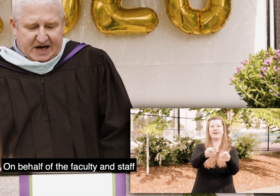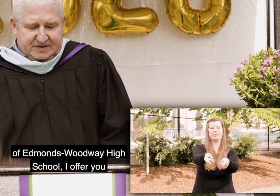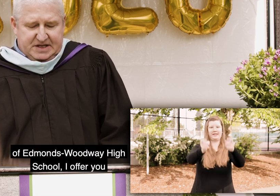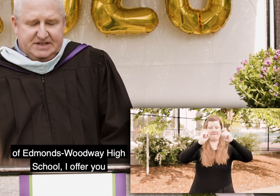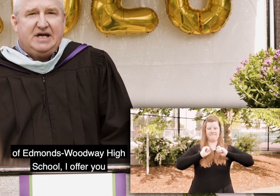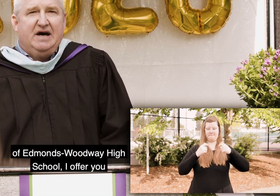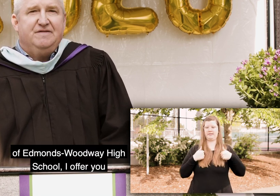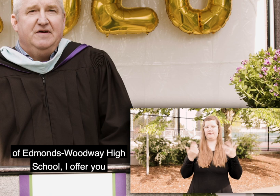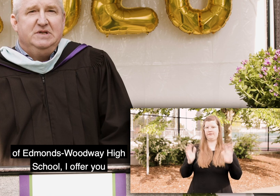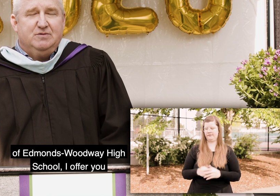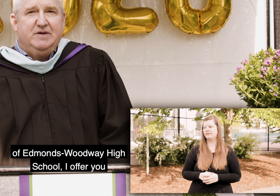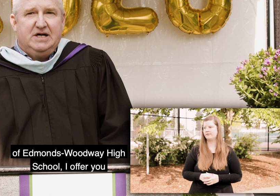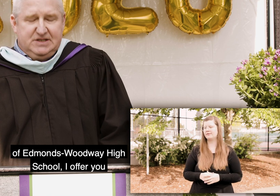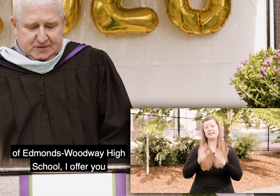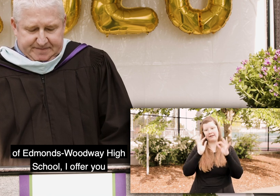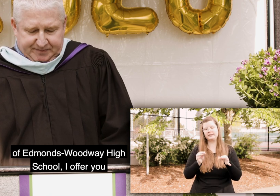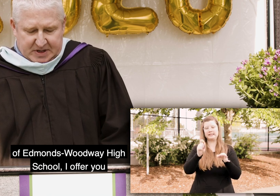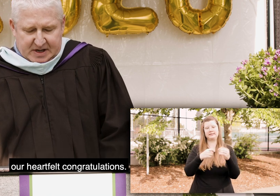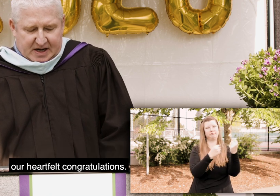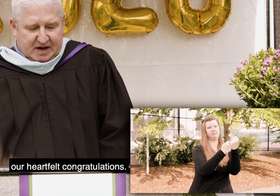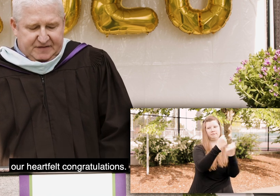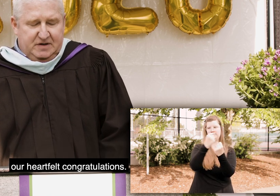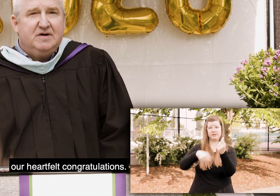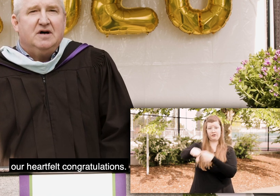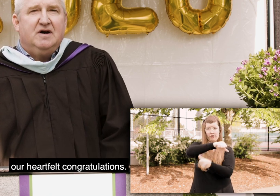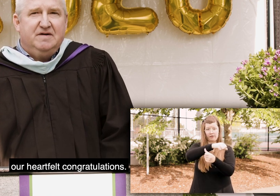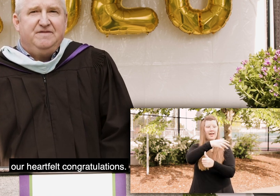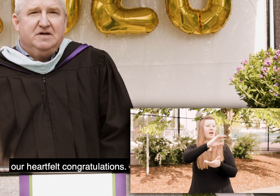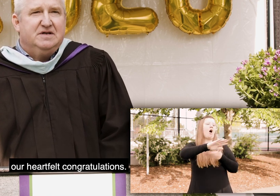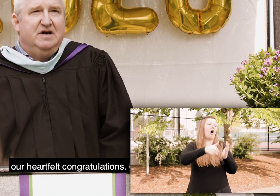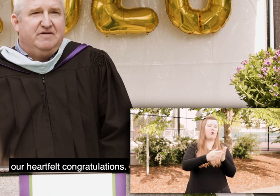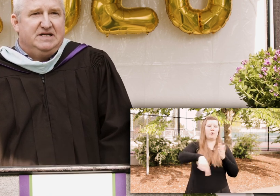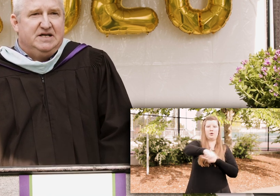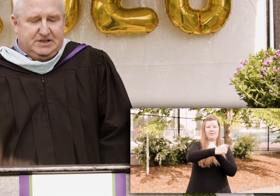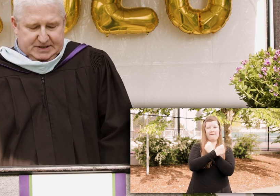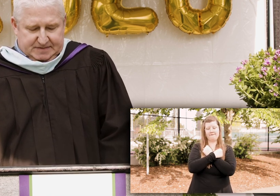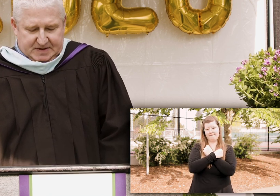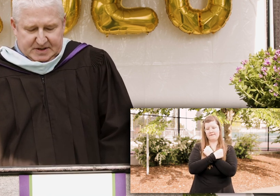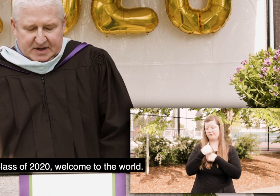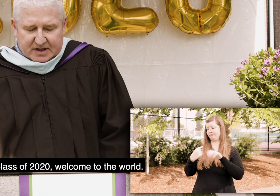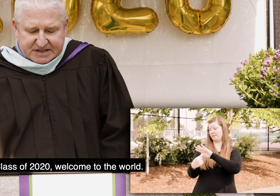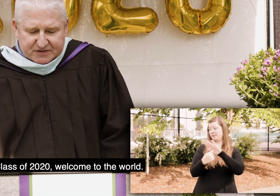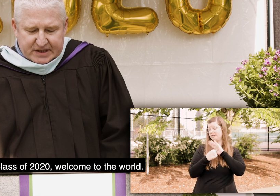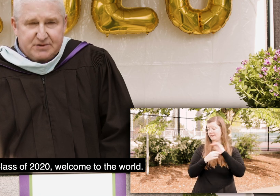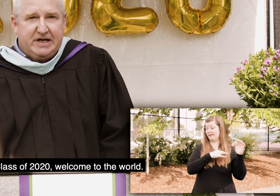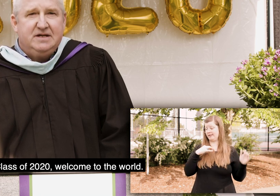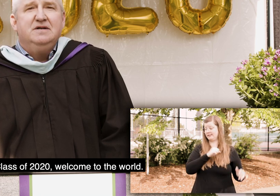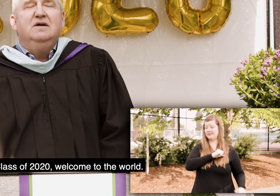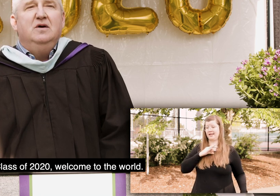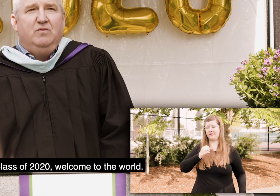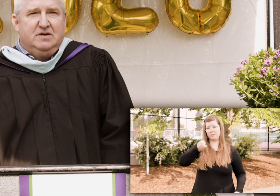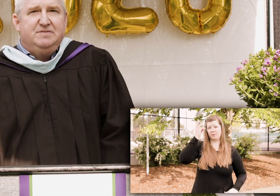behalf of the faculty and staff of Edmonds Woodway High School, I offer you our heartfelt congratulations. Class of